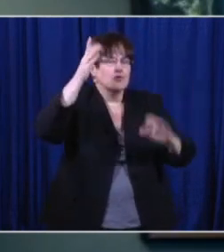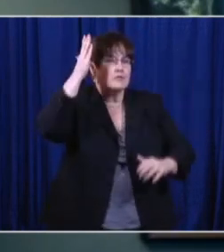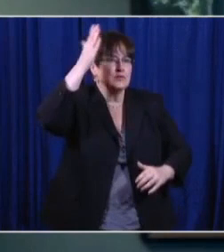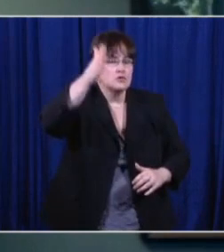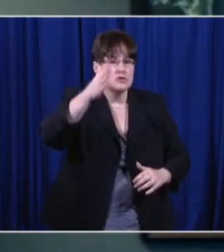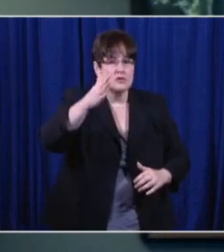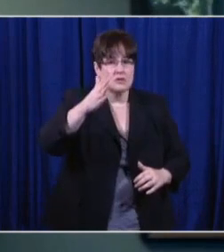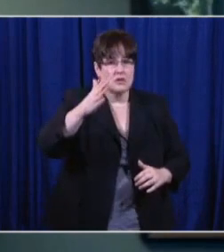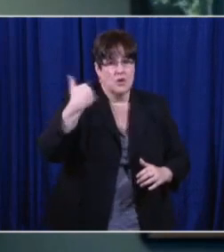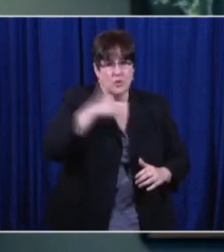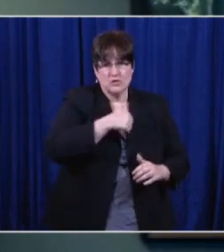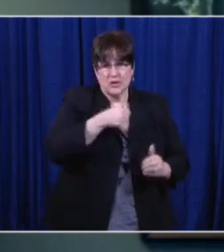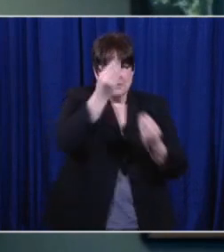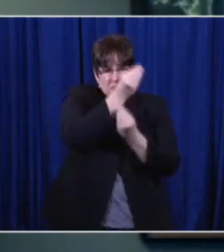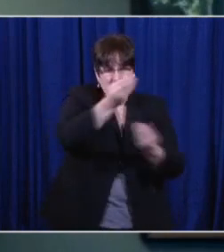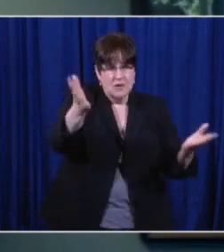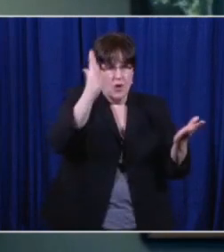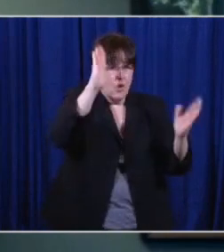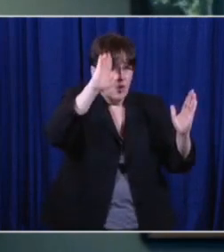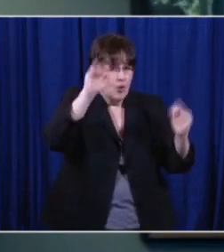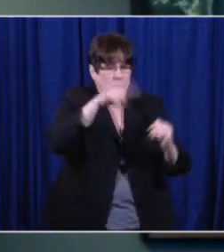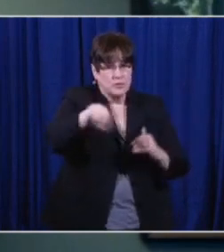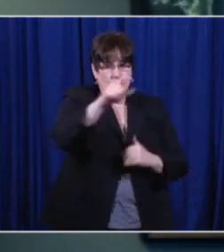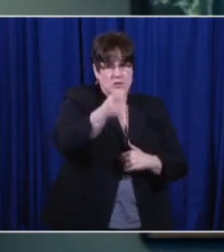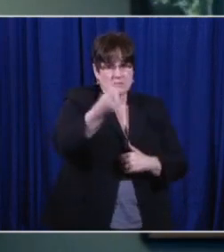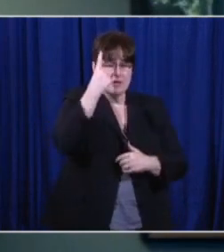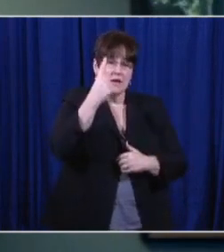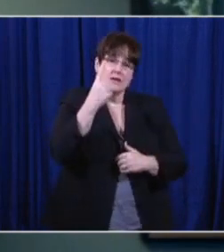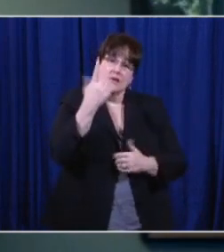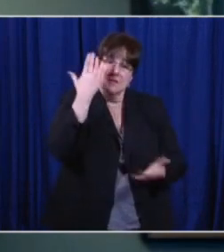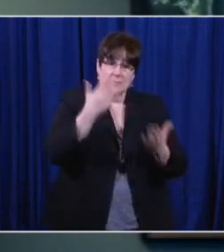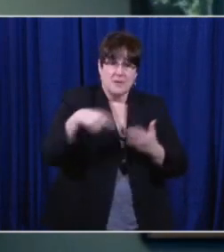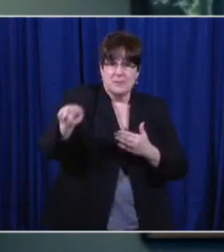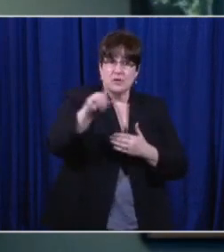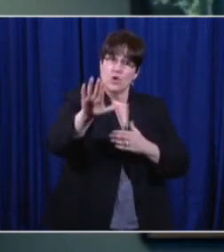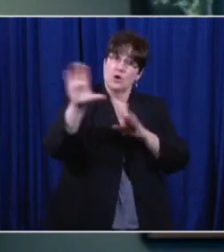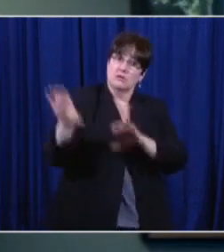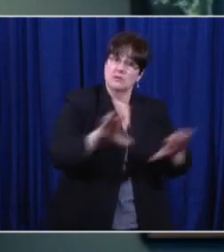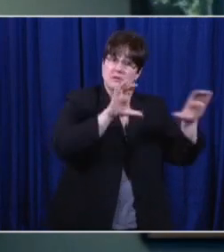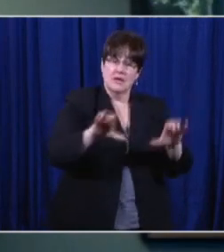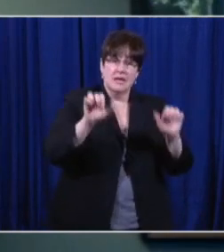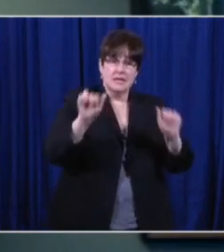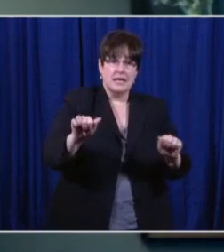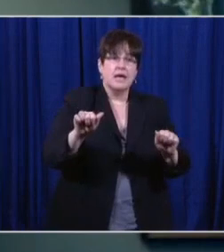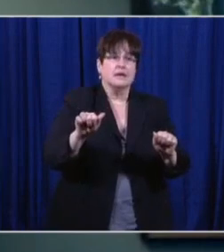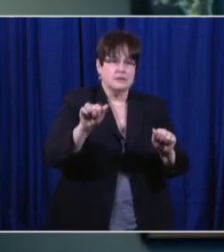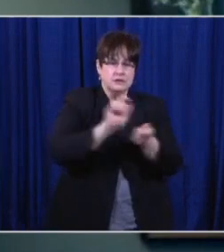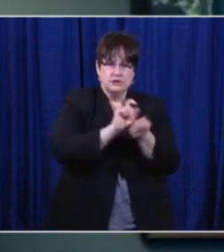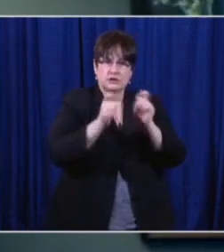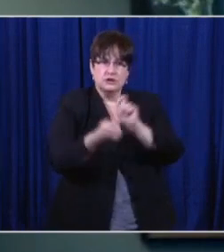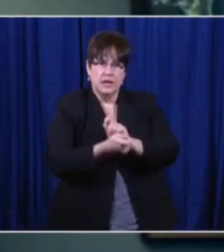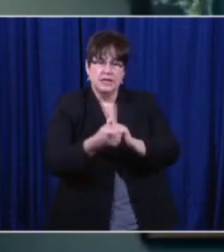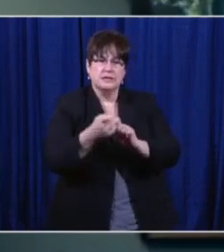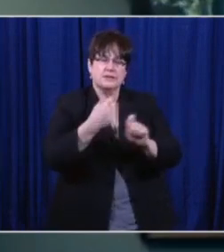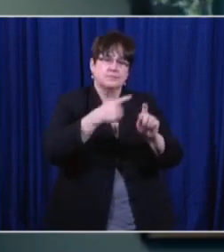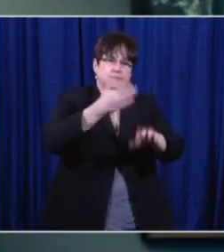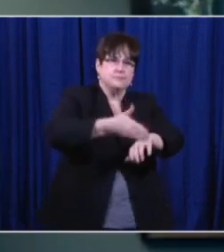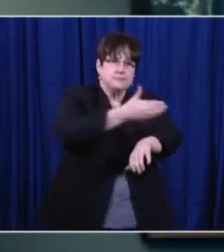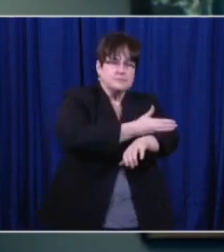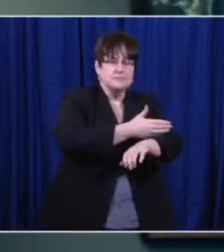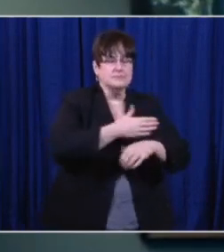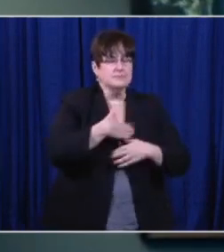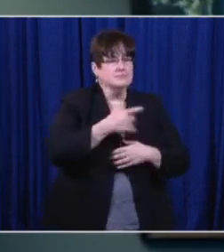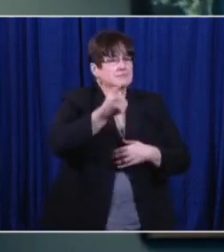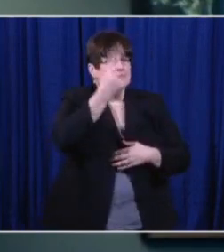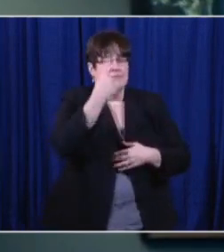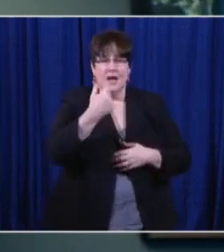that and to start making some of those changes that can make a difference. Everybody that knows me would tell you I'm an extreme optimist. And I'm an